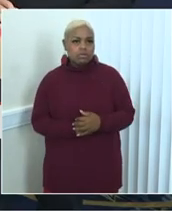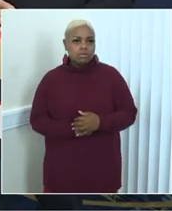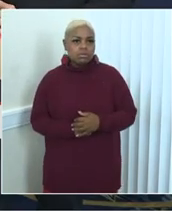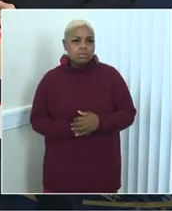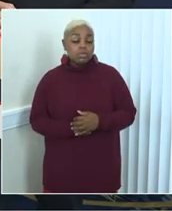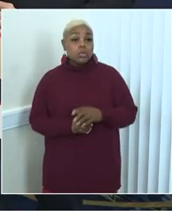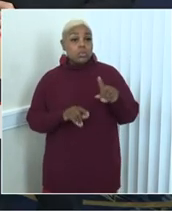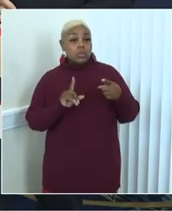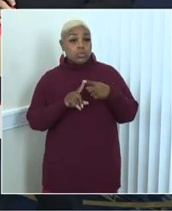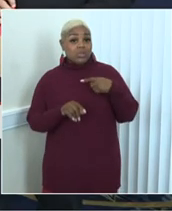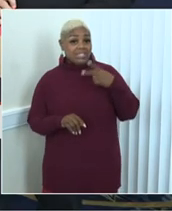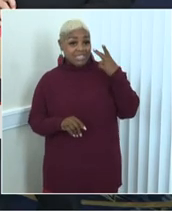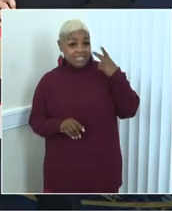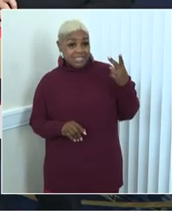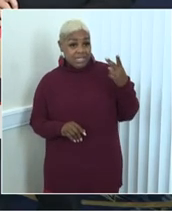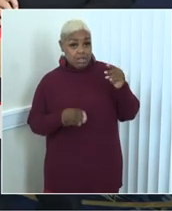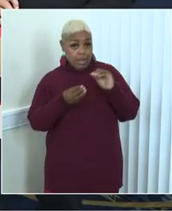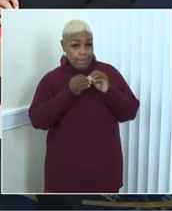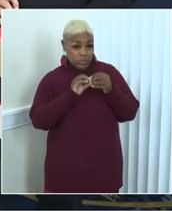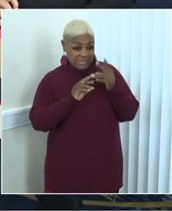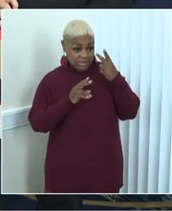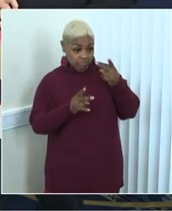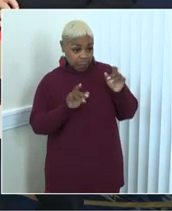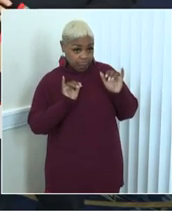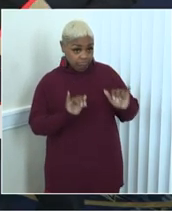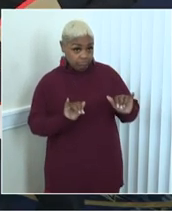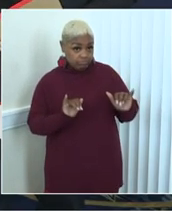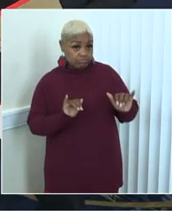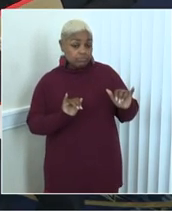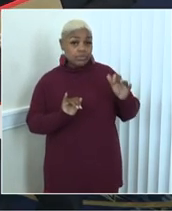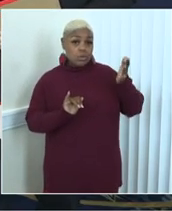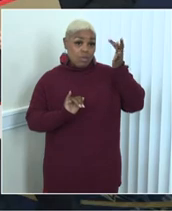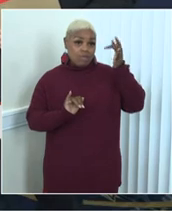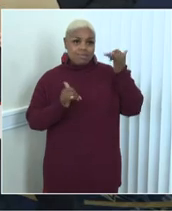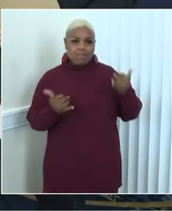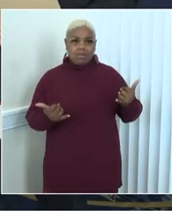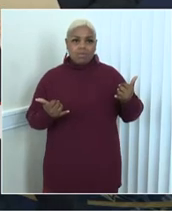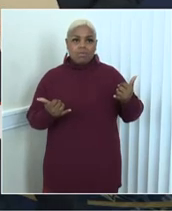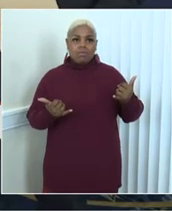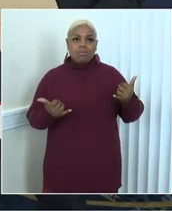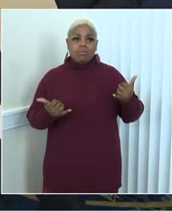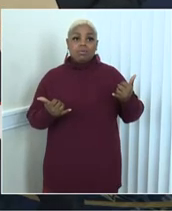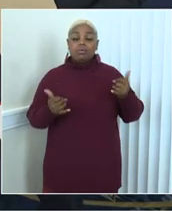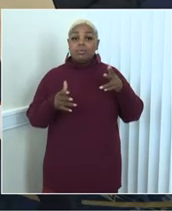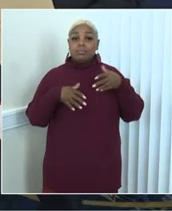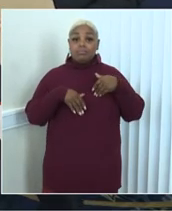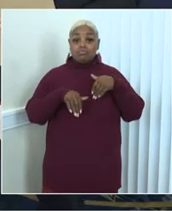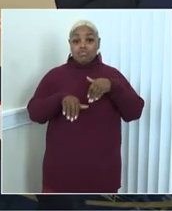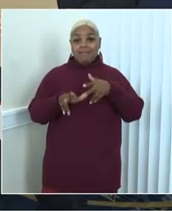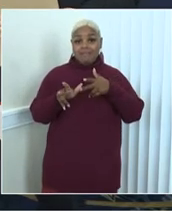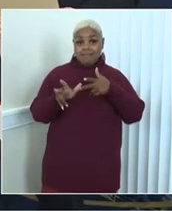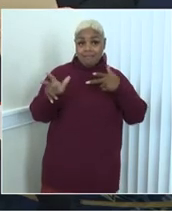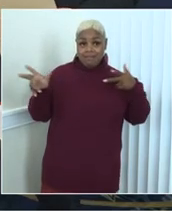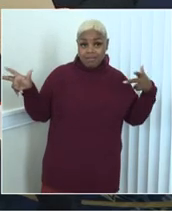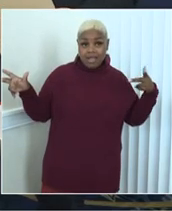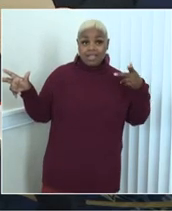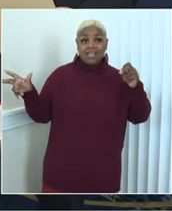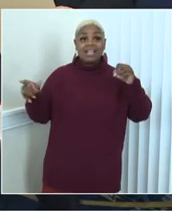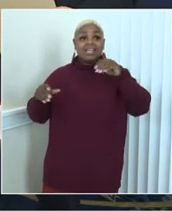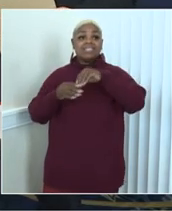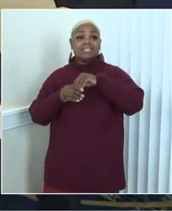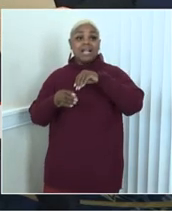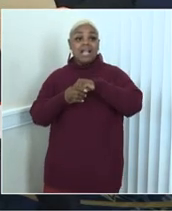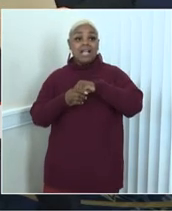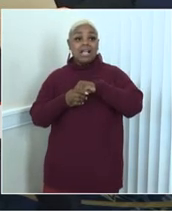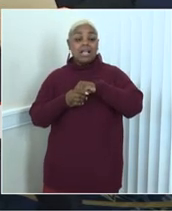perimeter that has been extended due to the fact that the inauguration parade will take place inside Cap One, we will have the additional